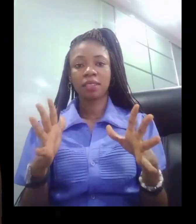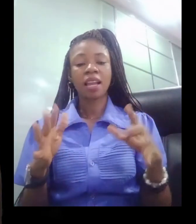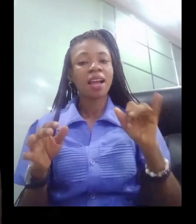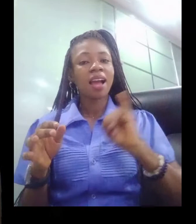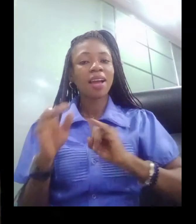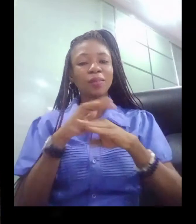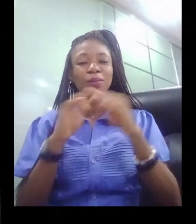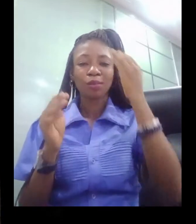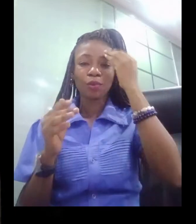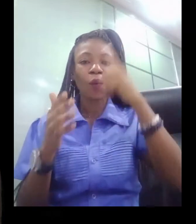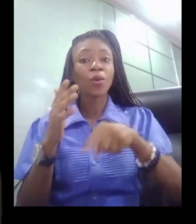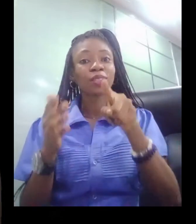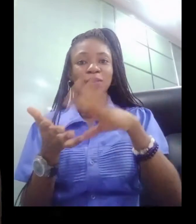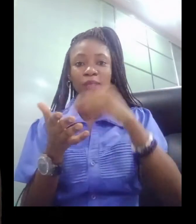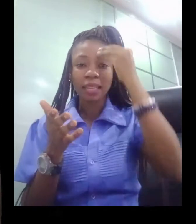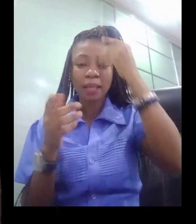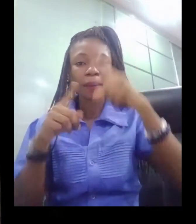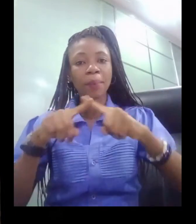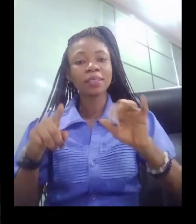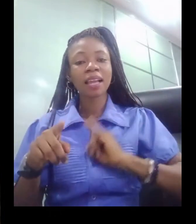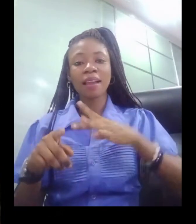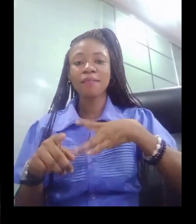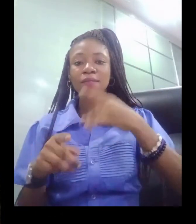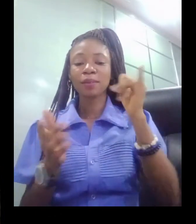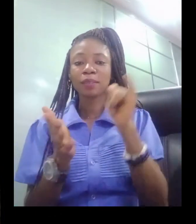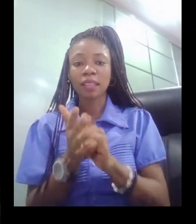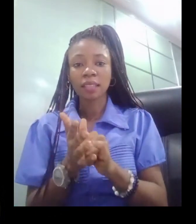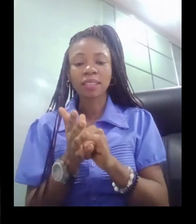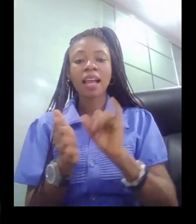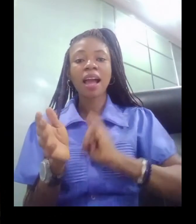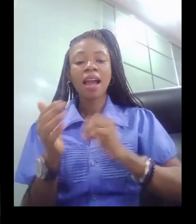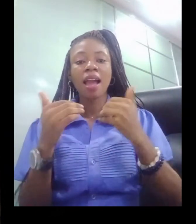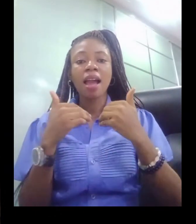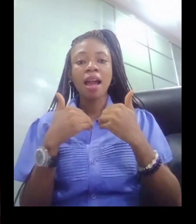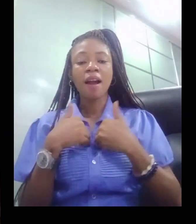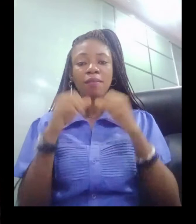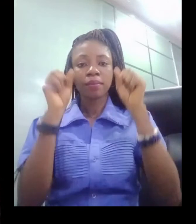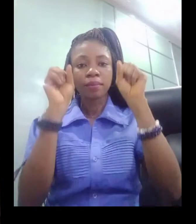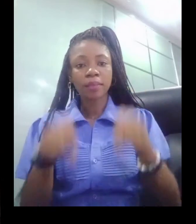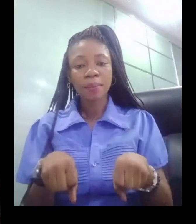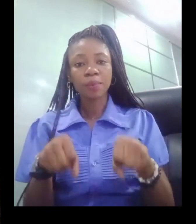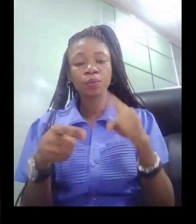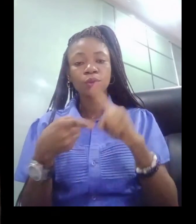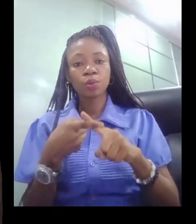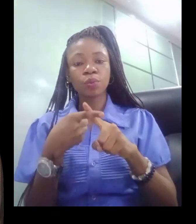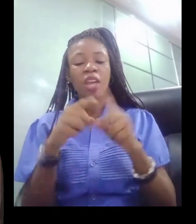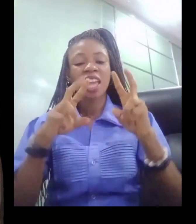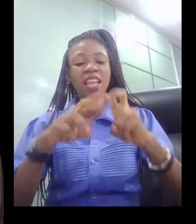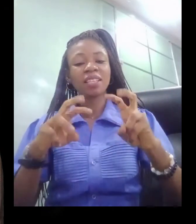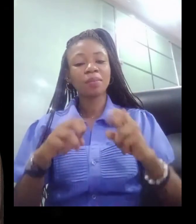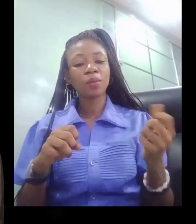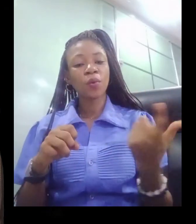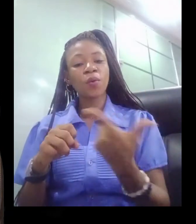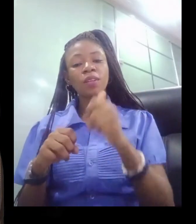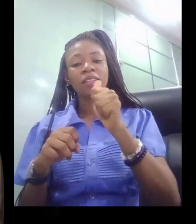you may have learned, but I feel that I have been able to do justice to